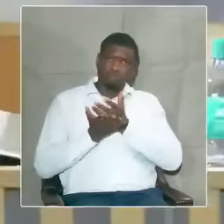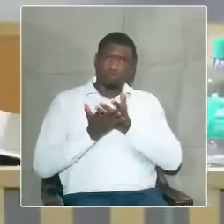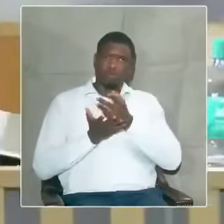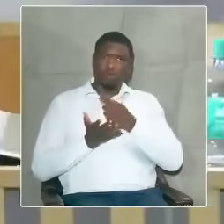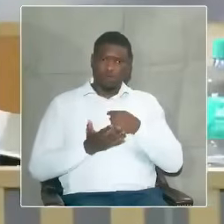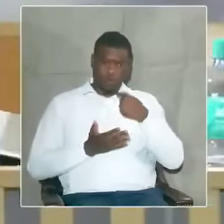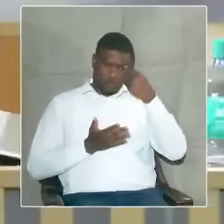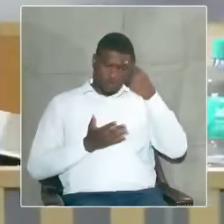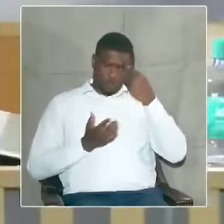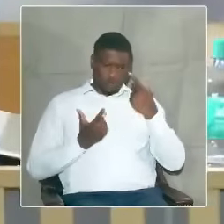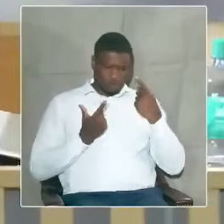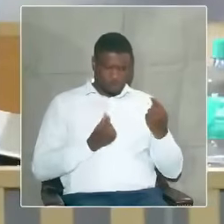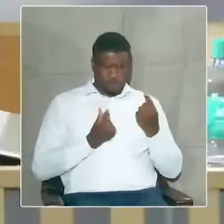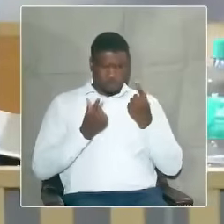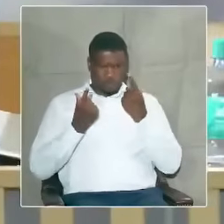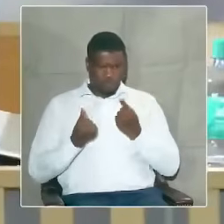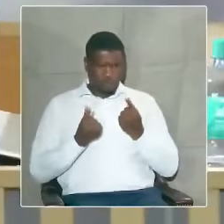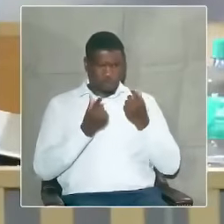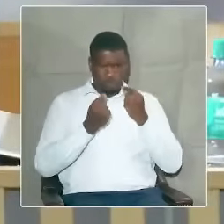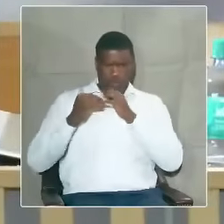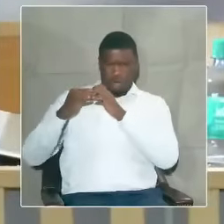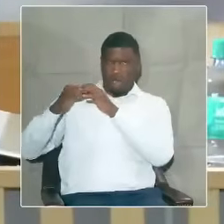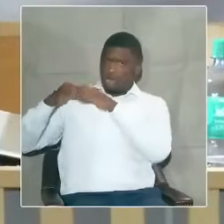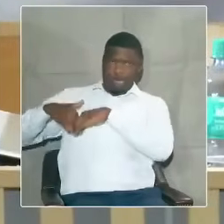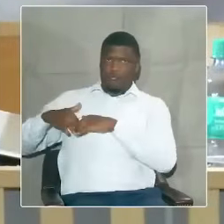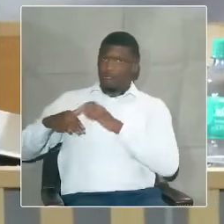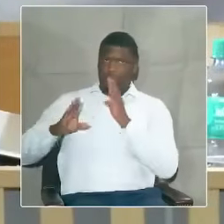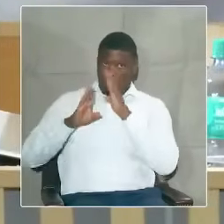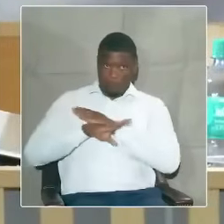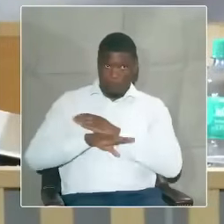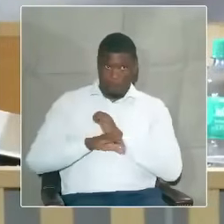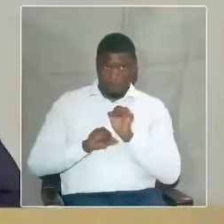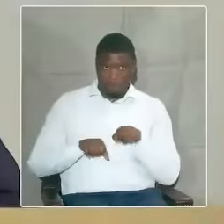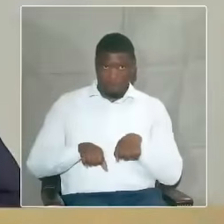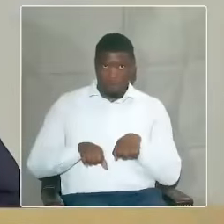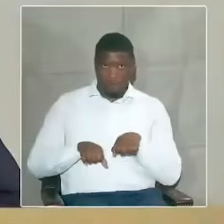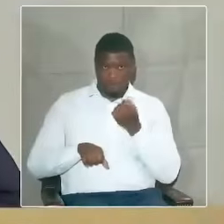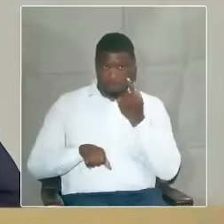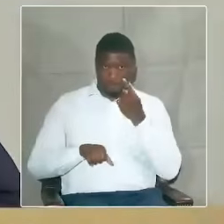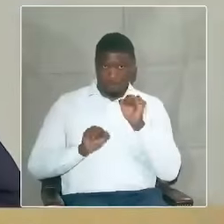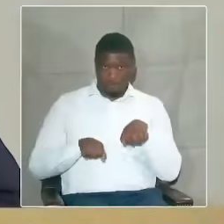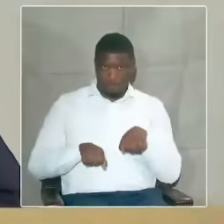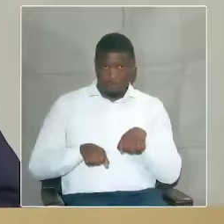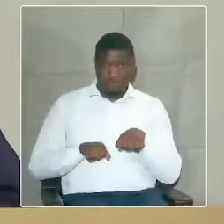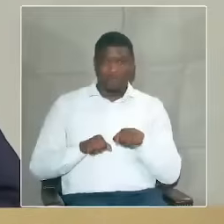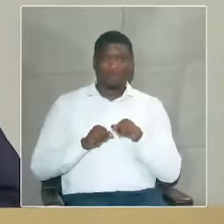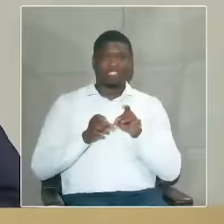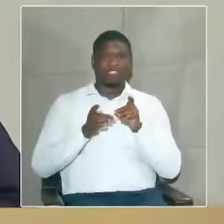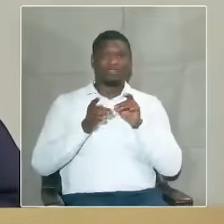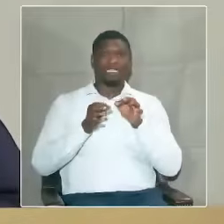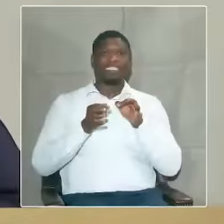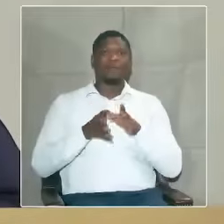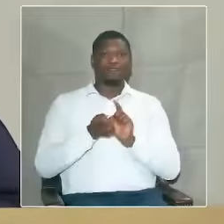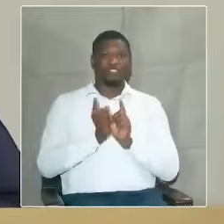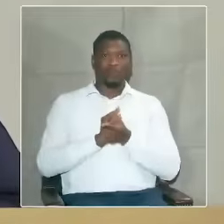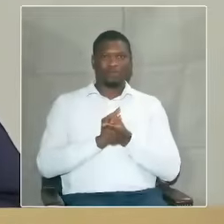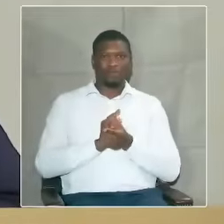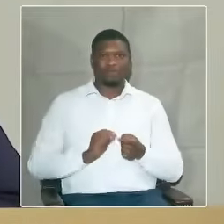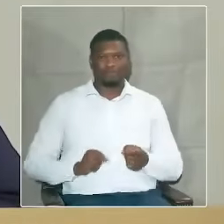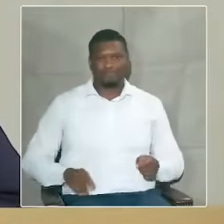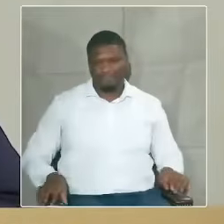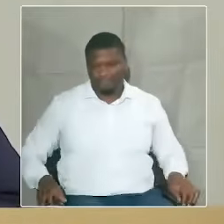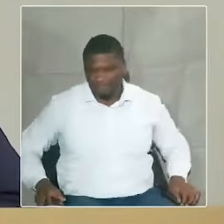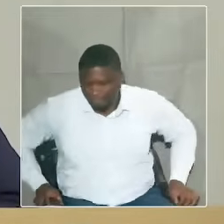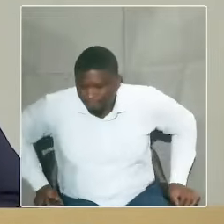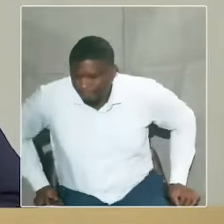you take steps to disband the team. Am I understanding you correctly? That's